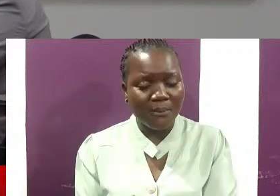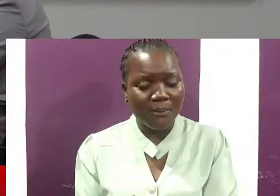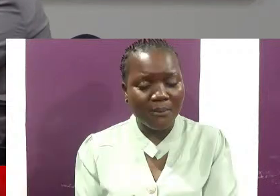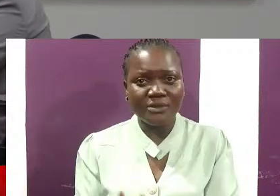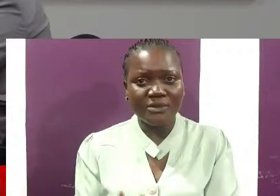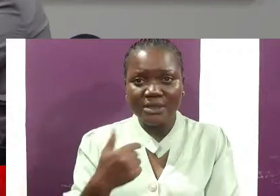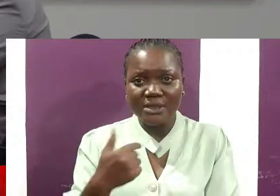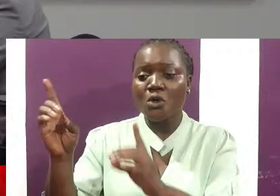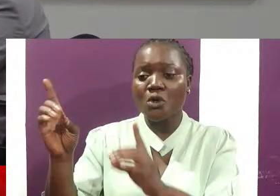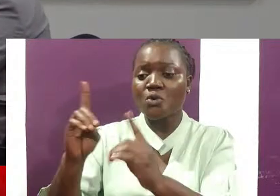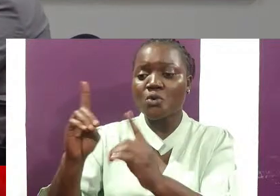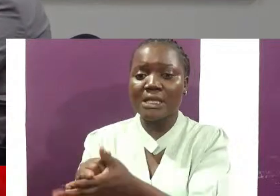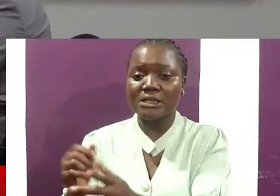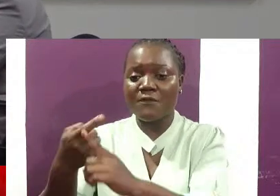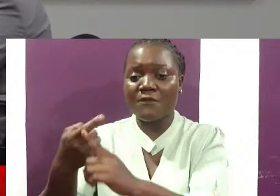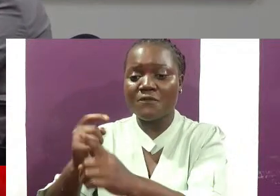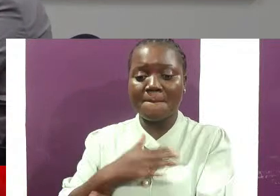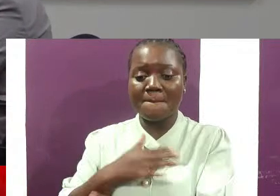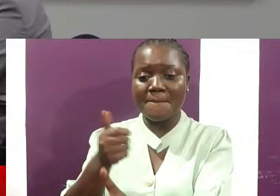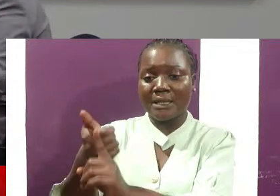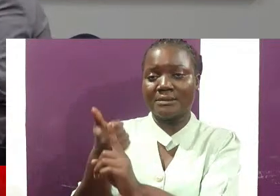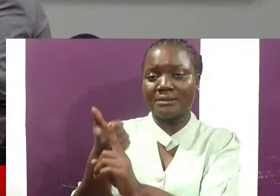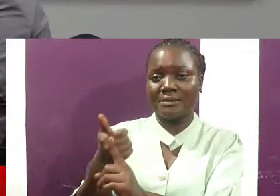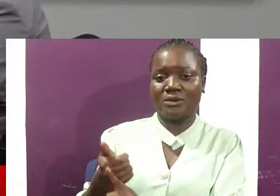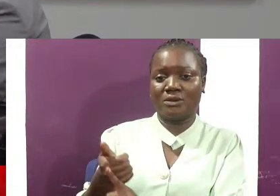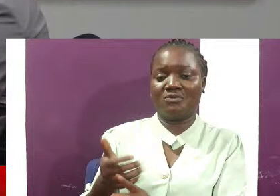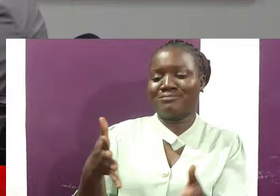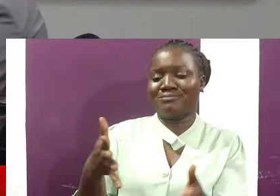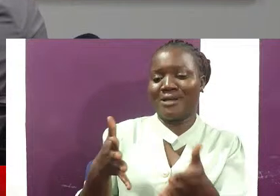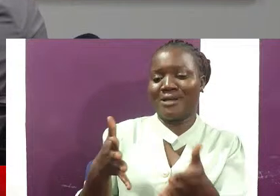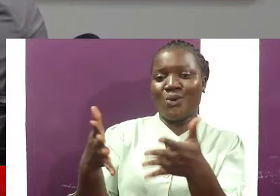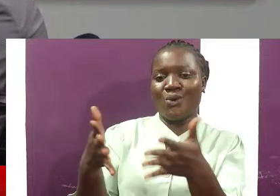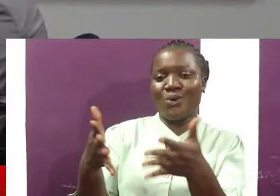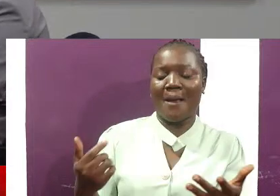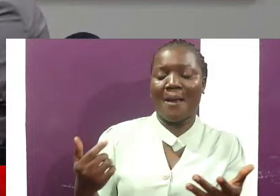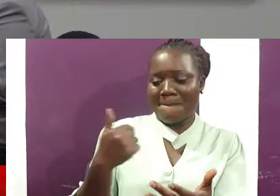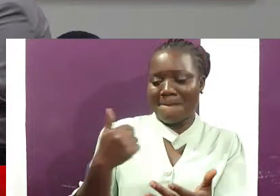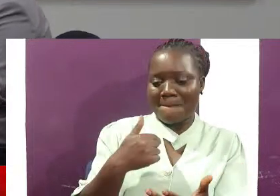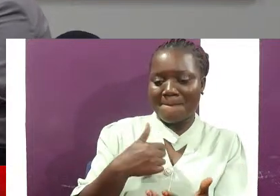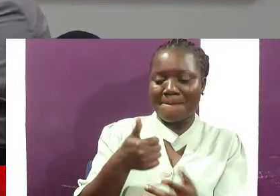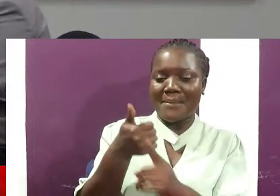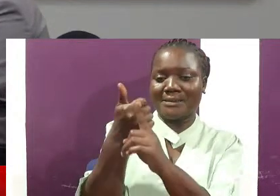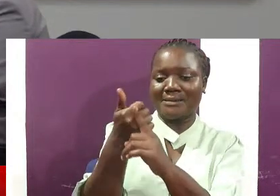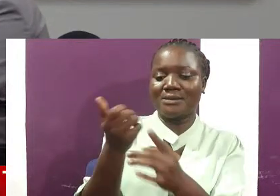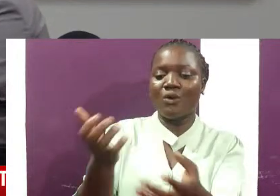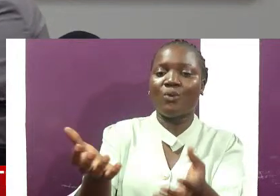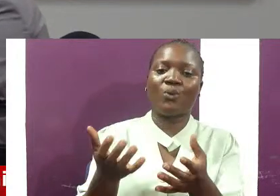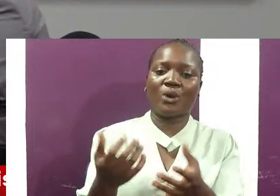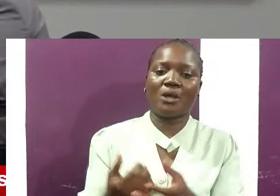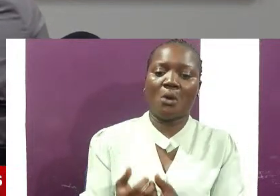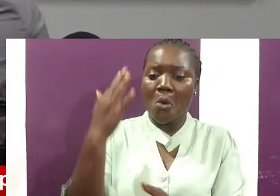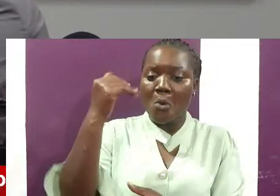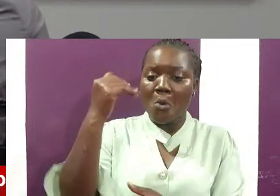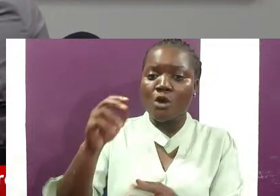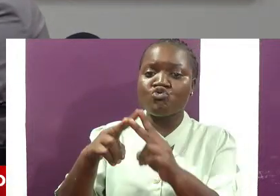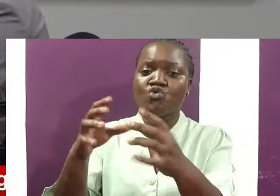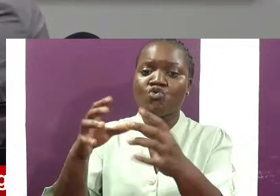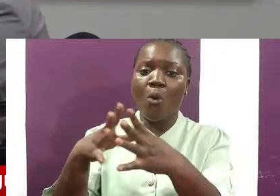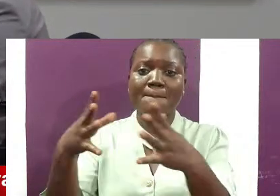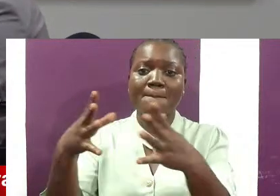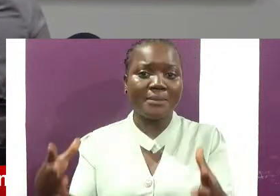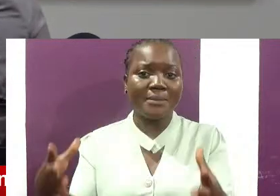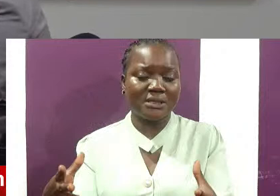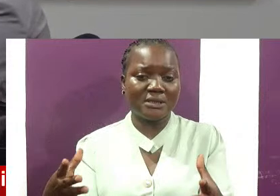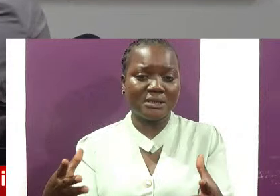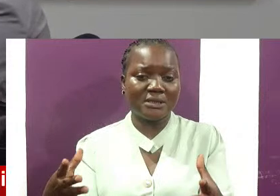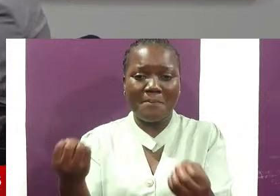service. Jesus prophesied about Paul well before we have him come on the scene. Why are there so many churches? Brother Don Blackwell did a video on